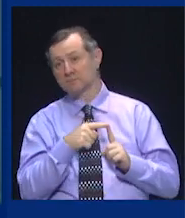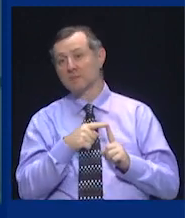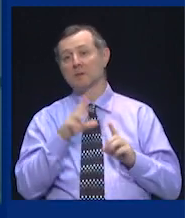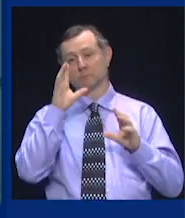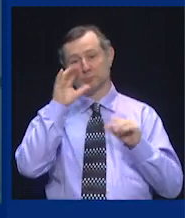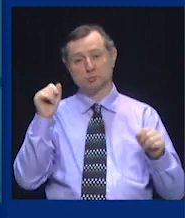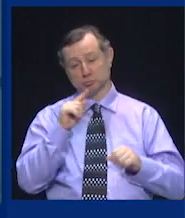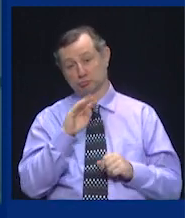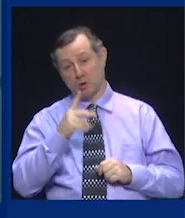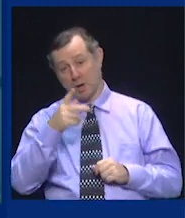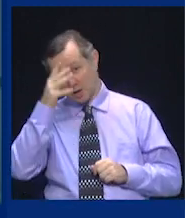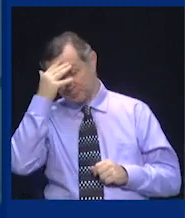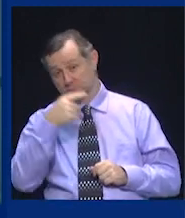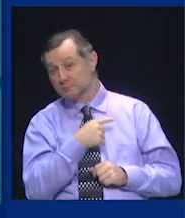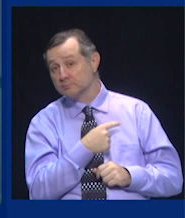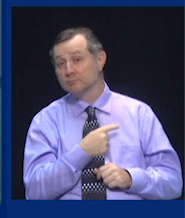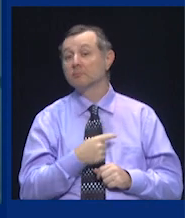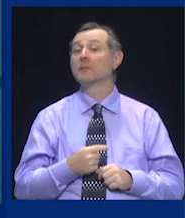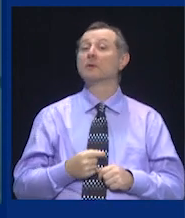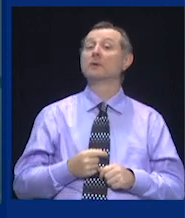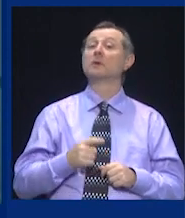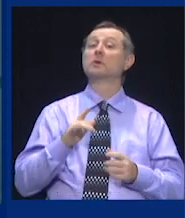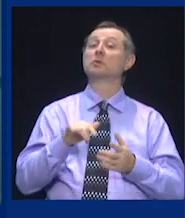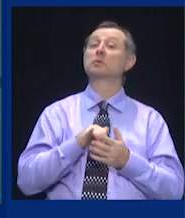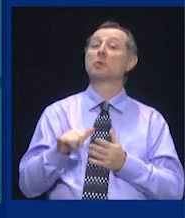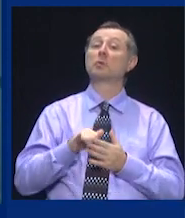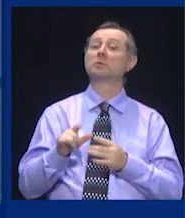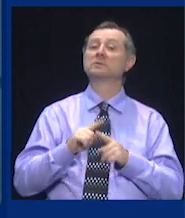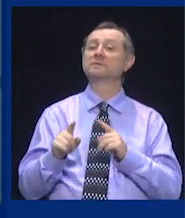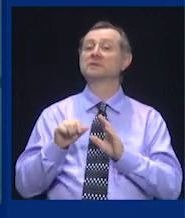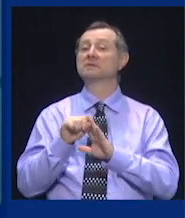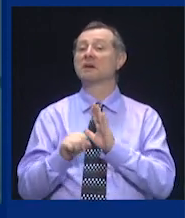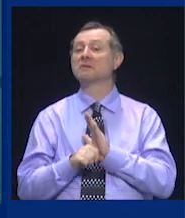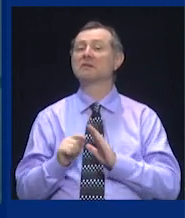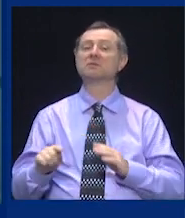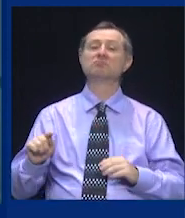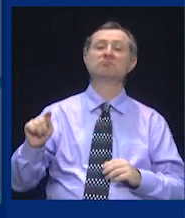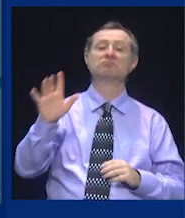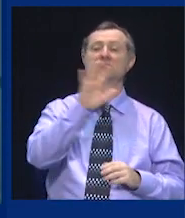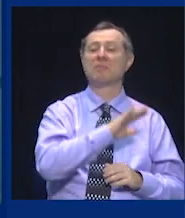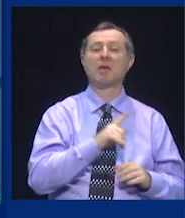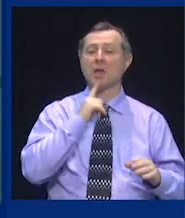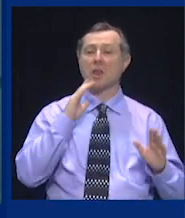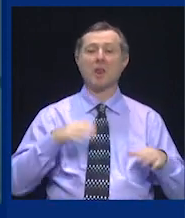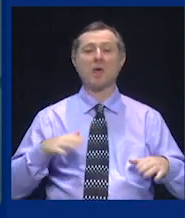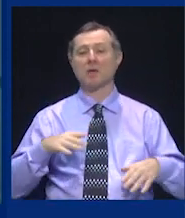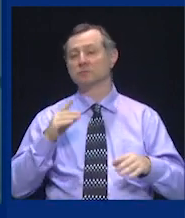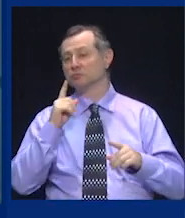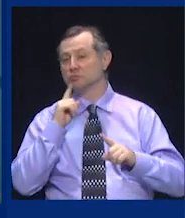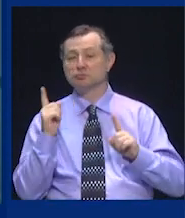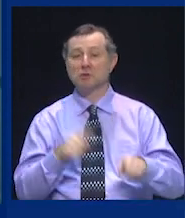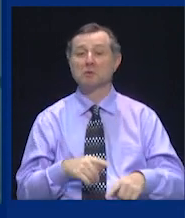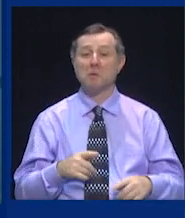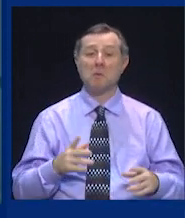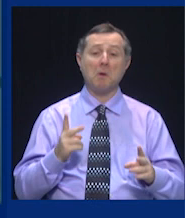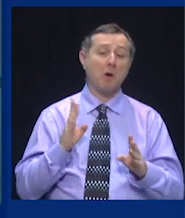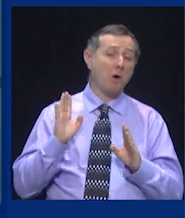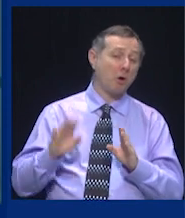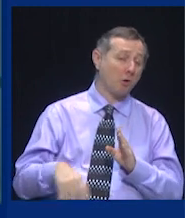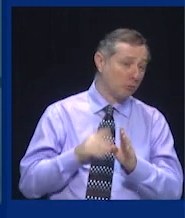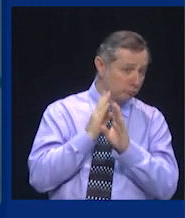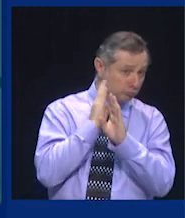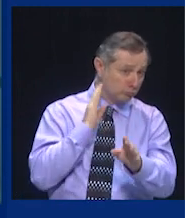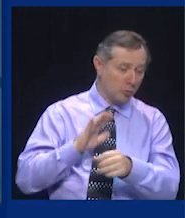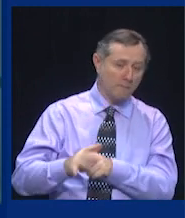Trump, what happened with the states that were slow to respond, those who lived in a state of denial,